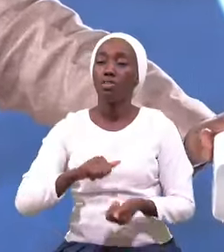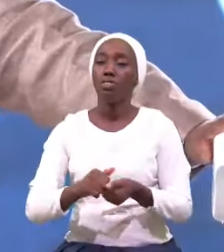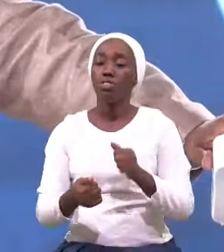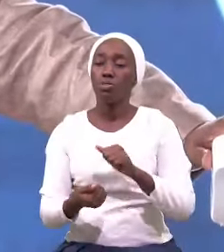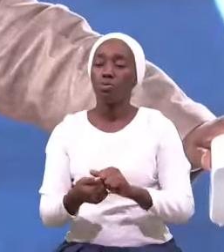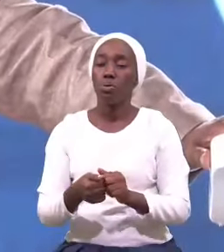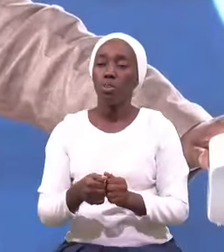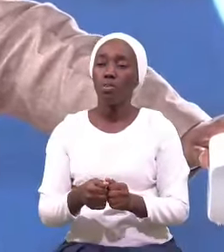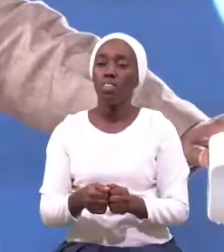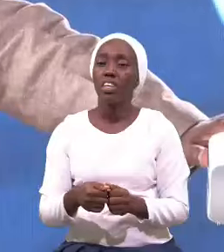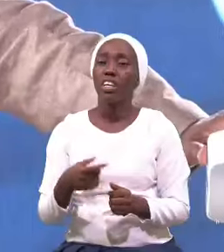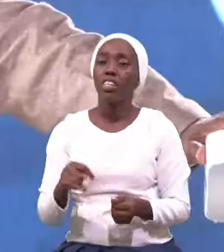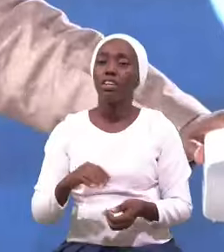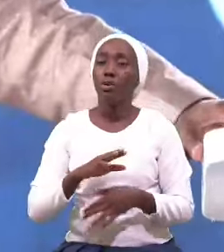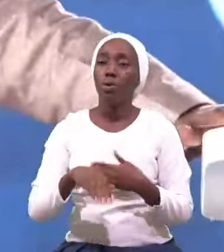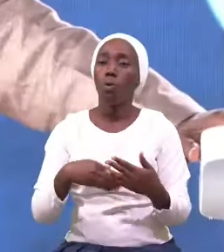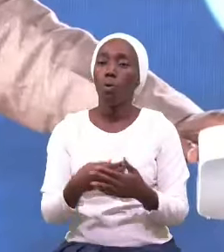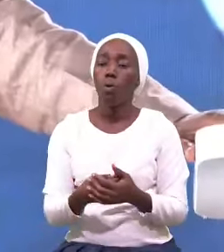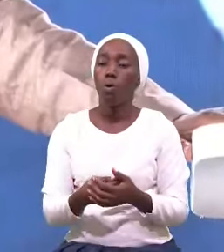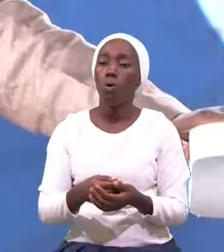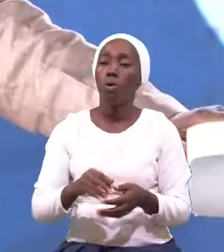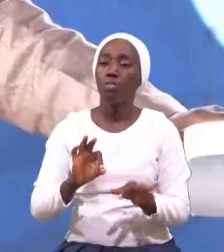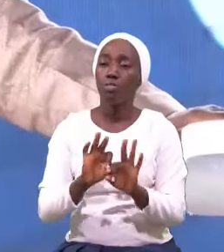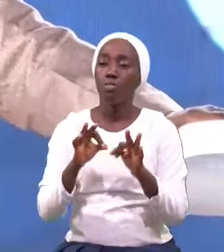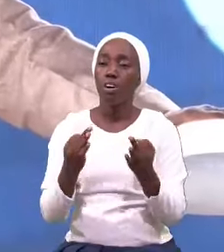Now the whole family barren.